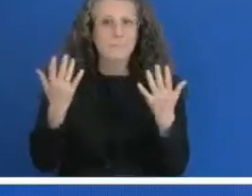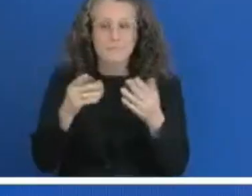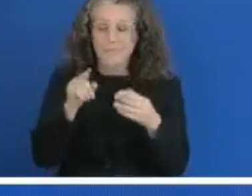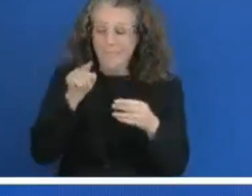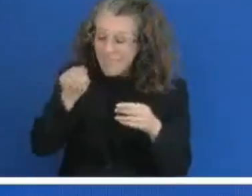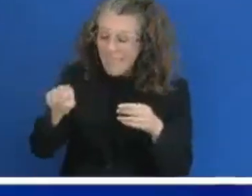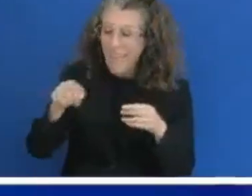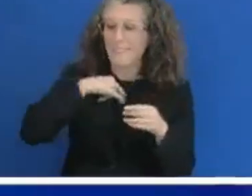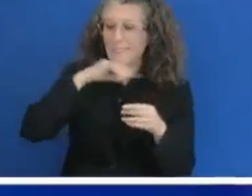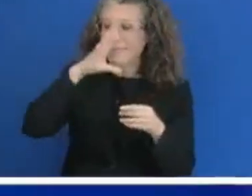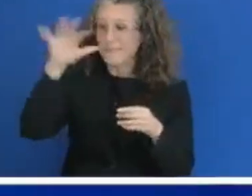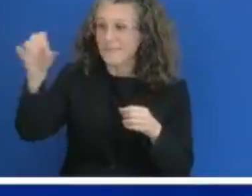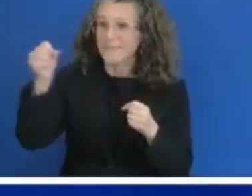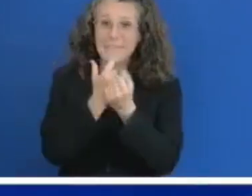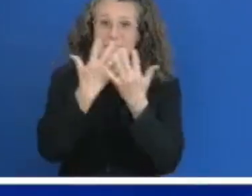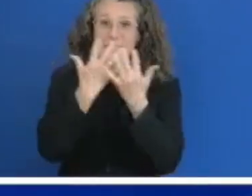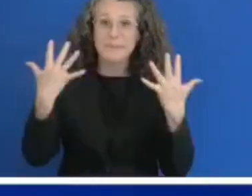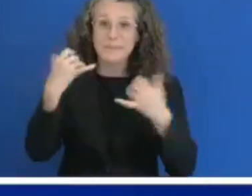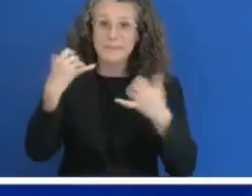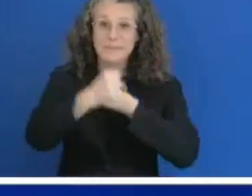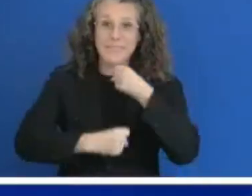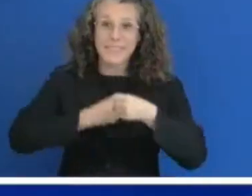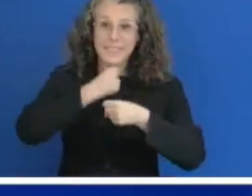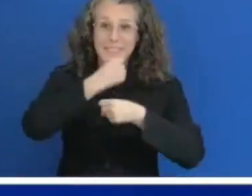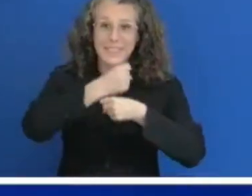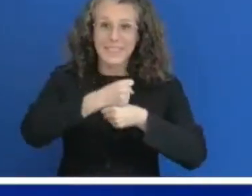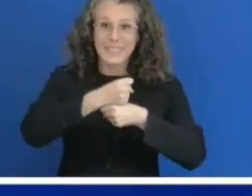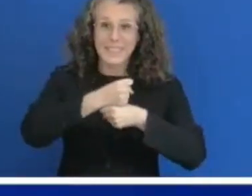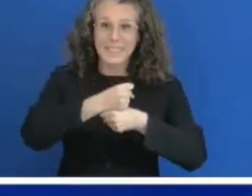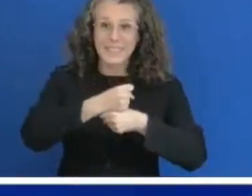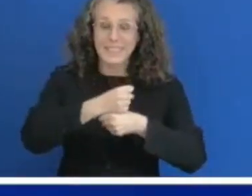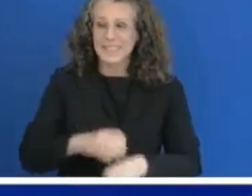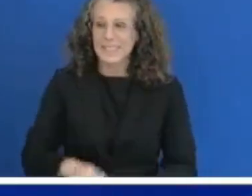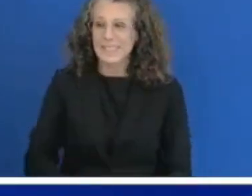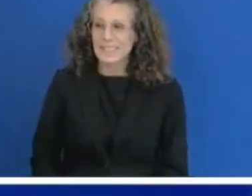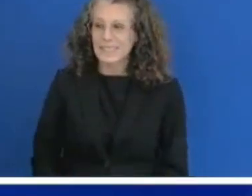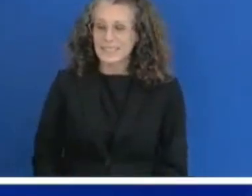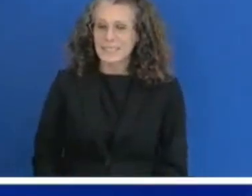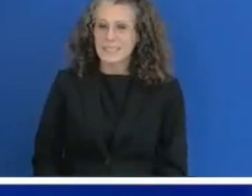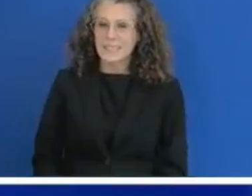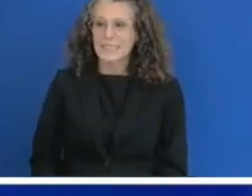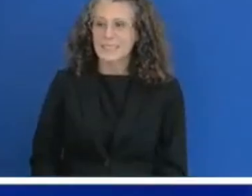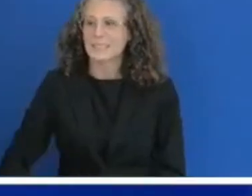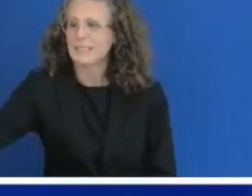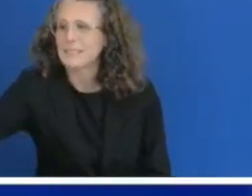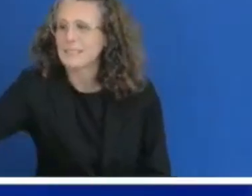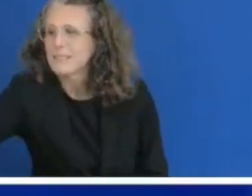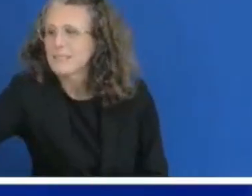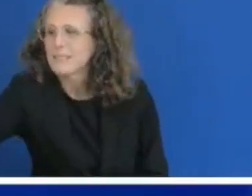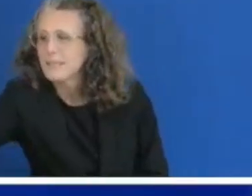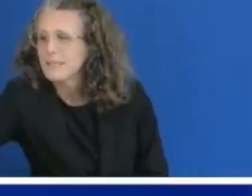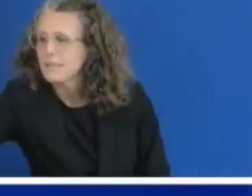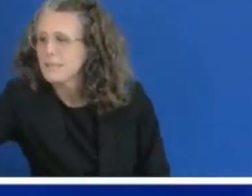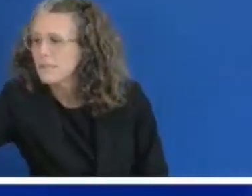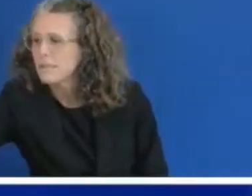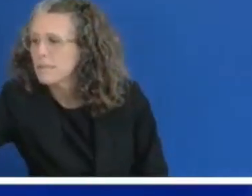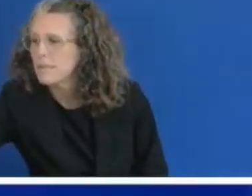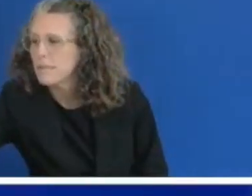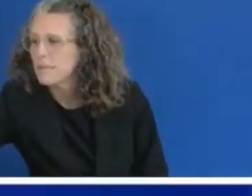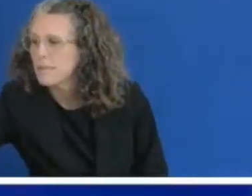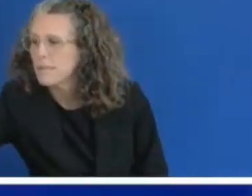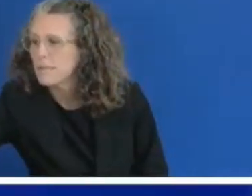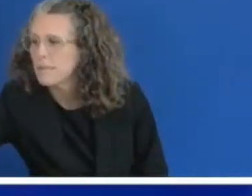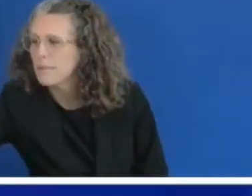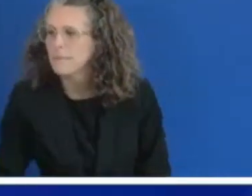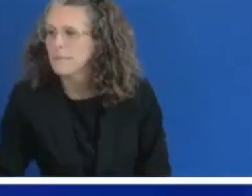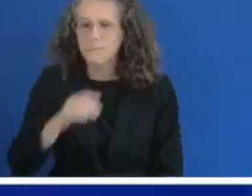many years. And following on from what Godfrey was saying in the framing, better environment doesn't inevitably mean a